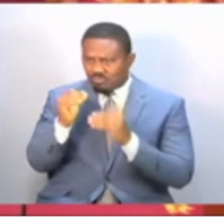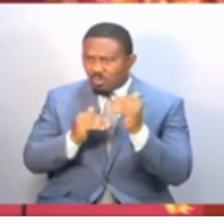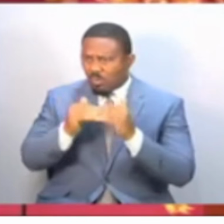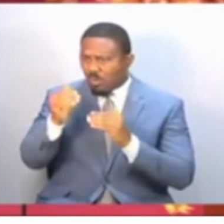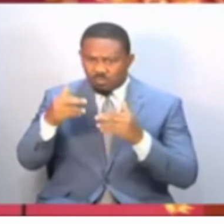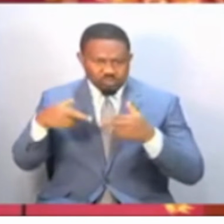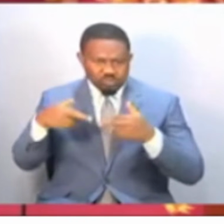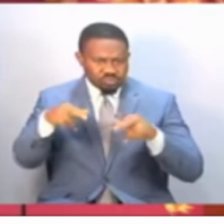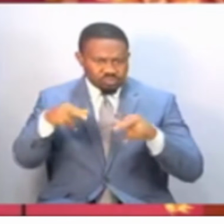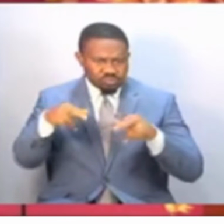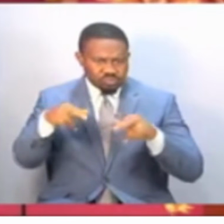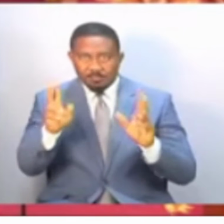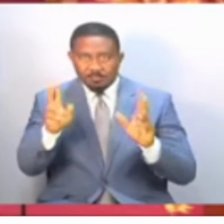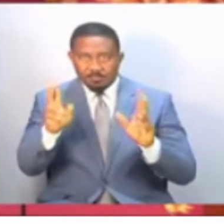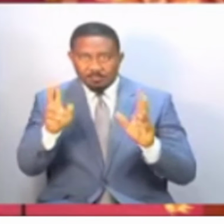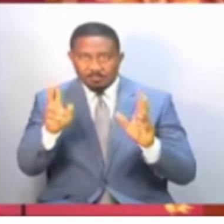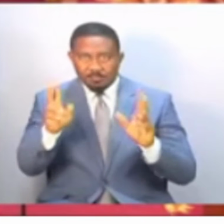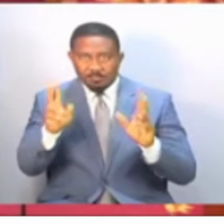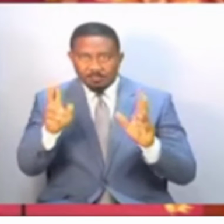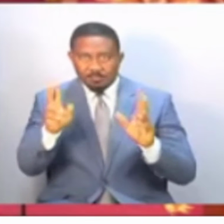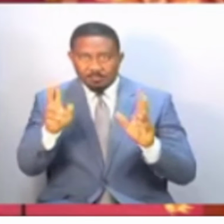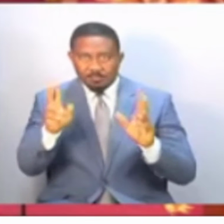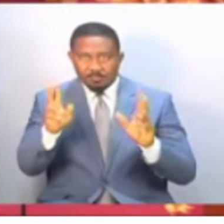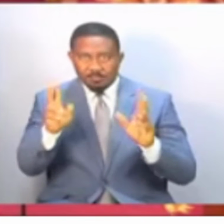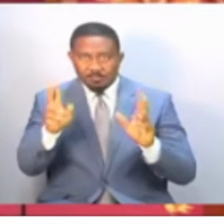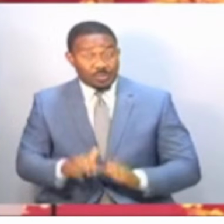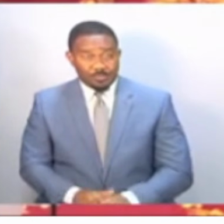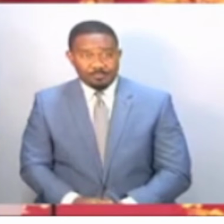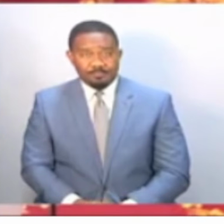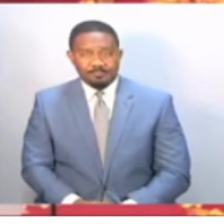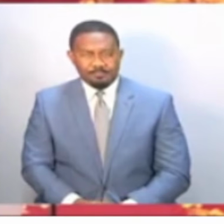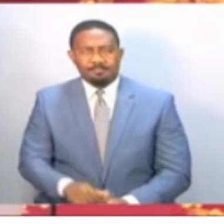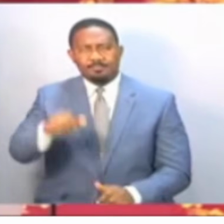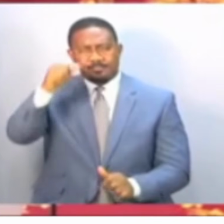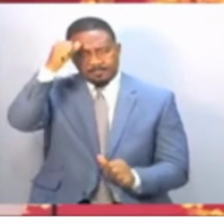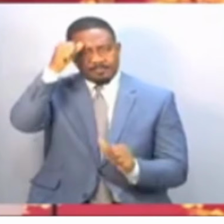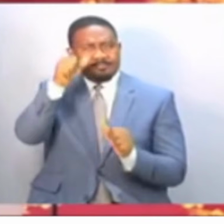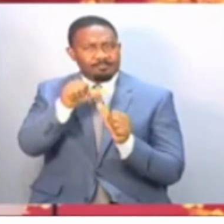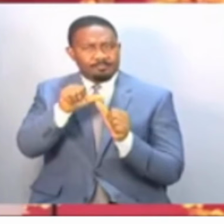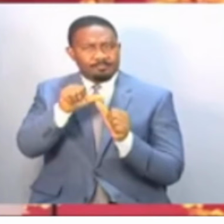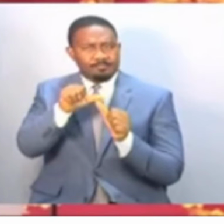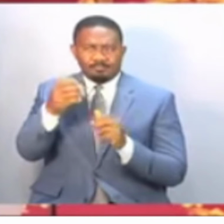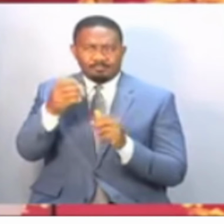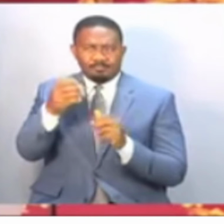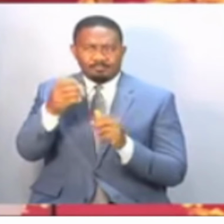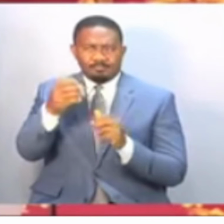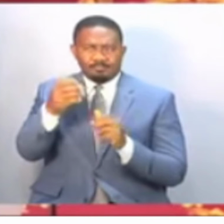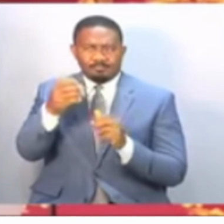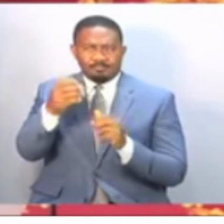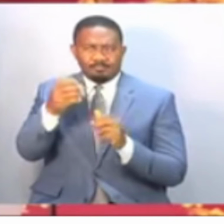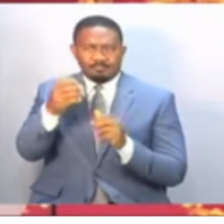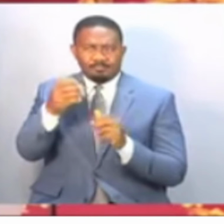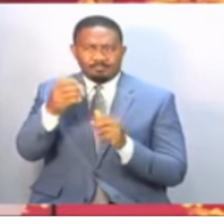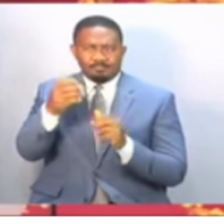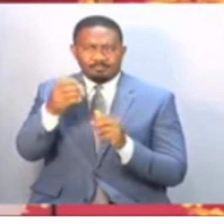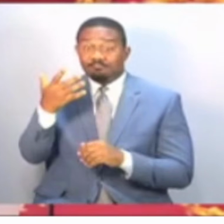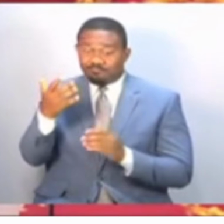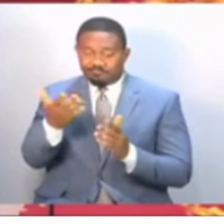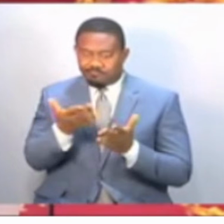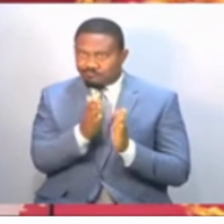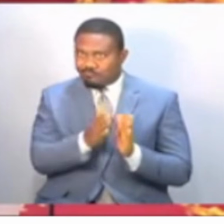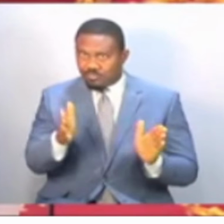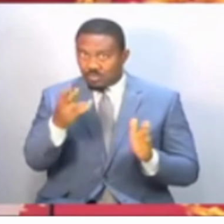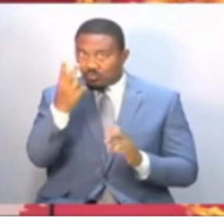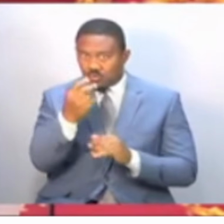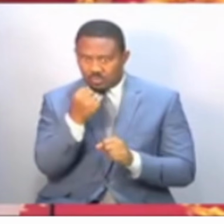the Big Push. Mr. Speaker, may recall that President Mohammed dedicated the first 2 years of the Big Push